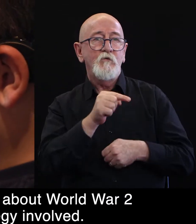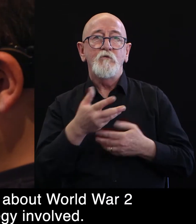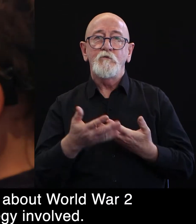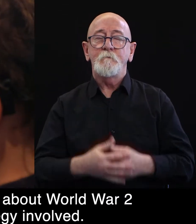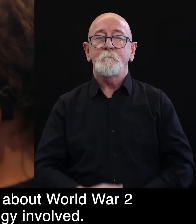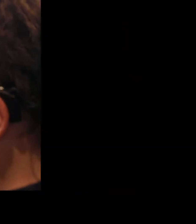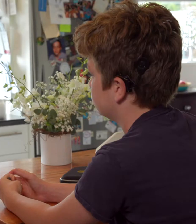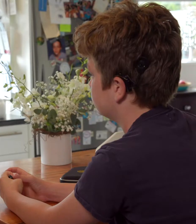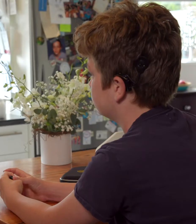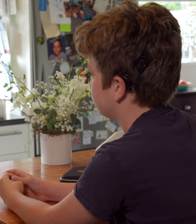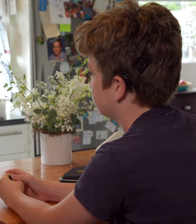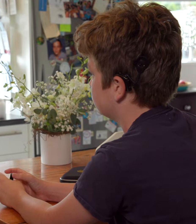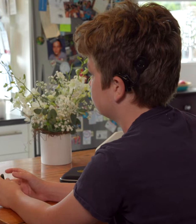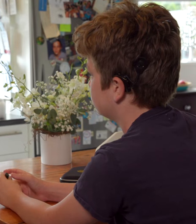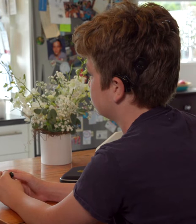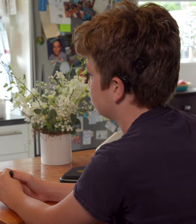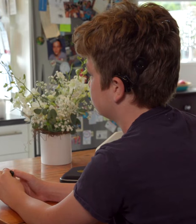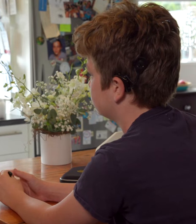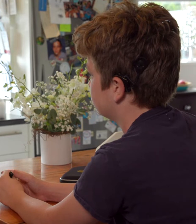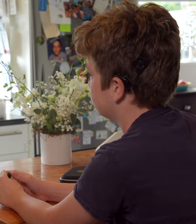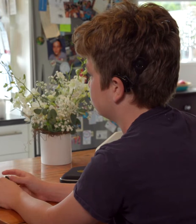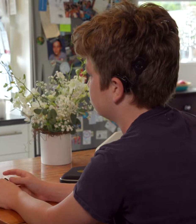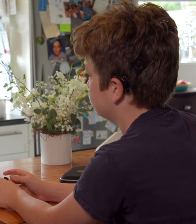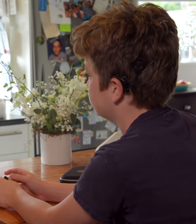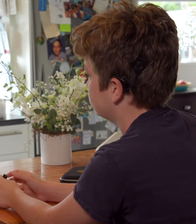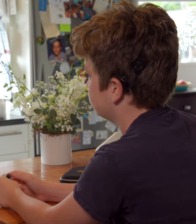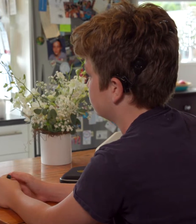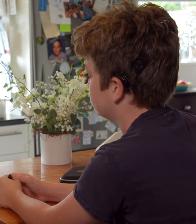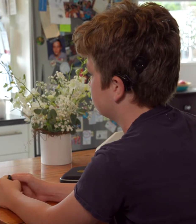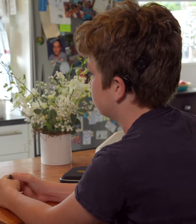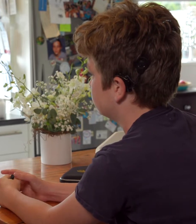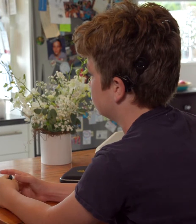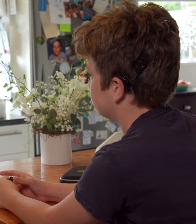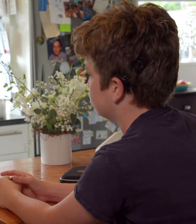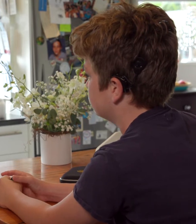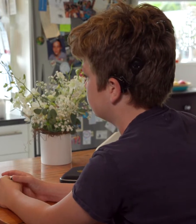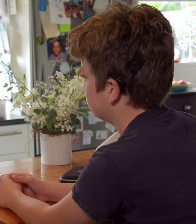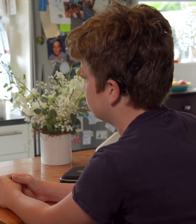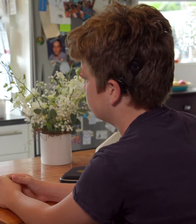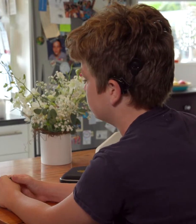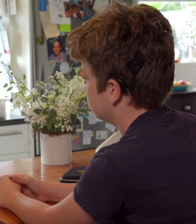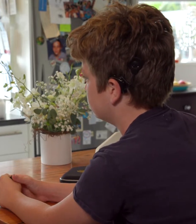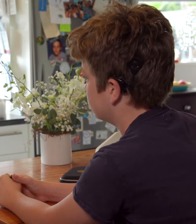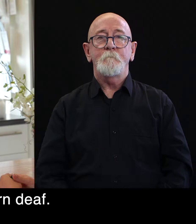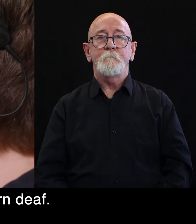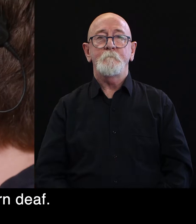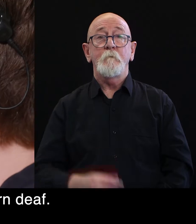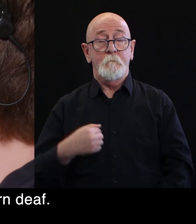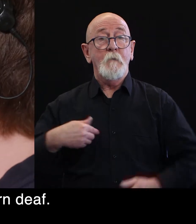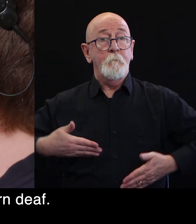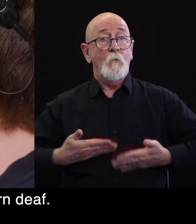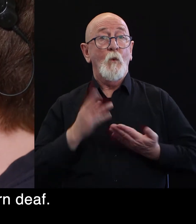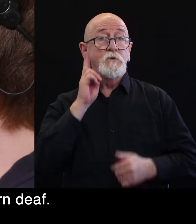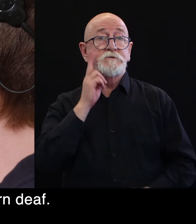involved. On screen, Lewis and his mother are talking in the kitchen, while Lewis changes the batteries on his cochlear implant.